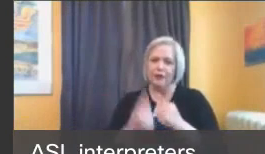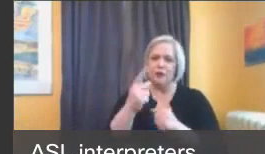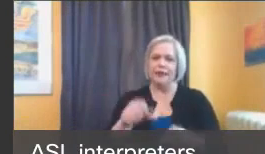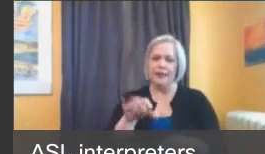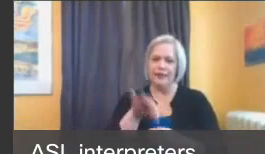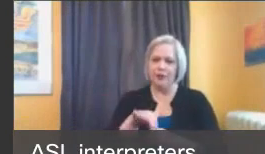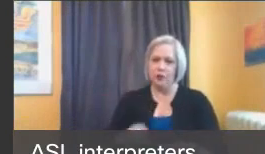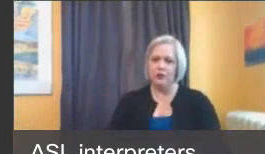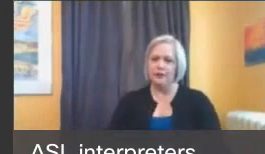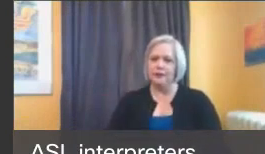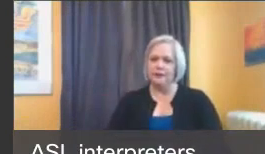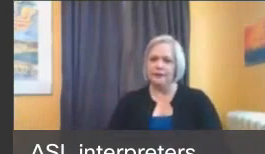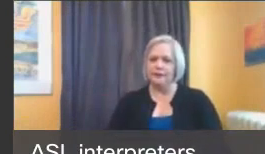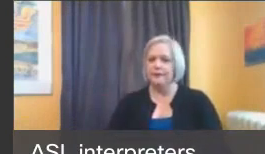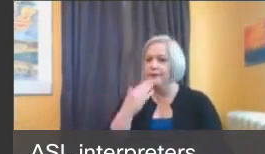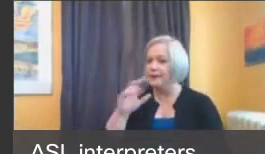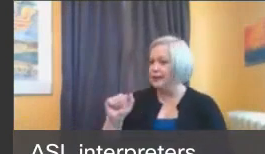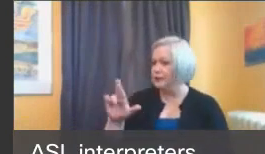vote. Thank you, sir.